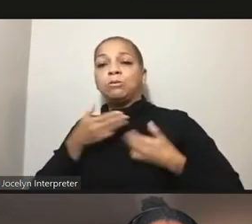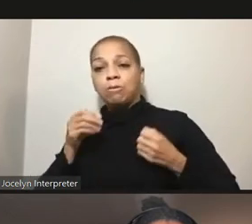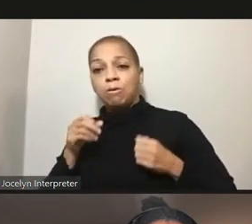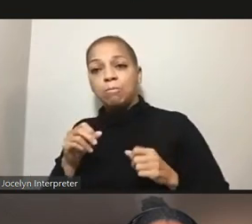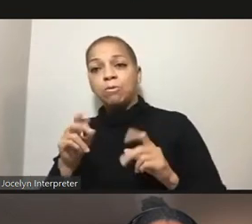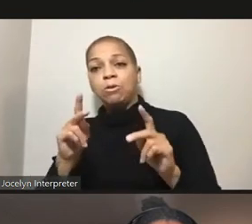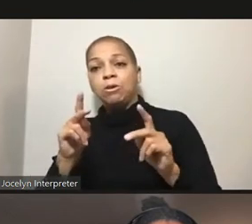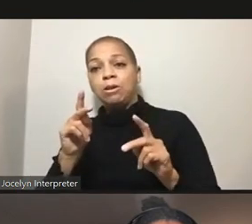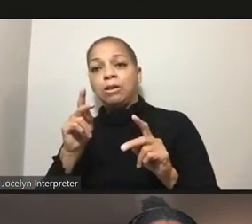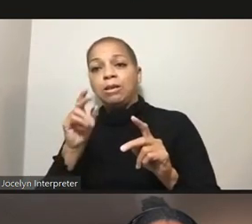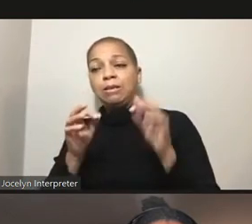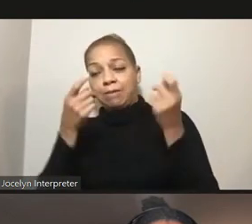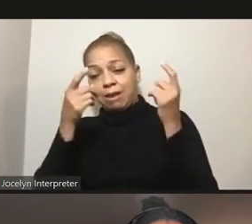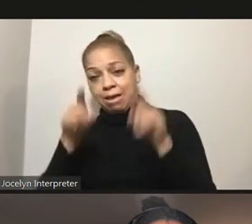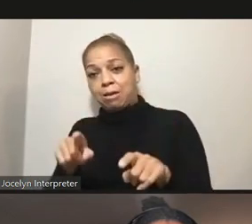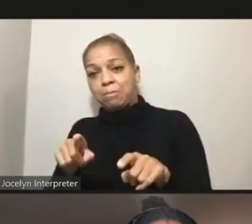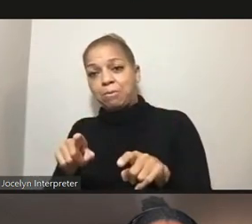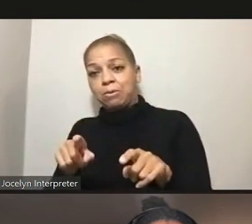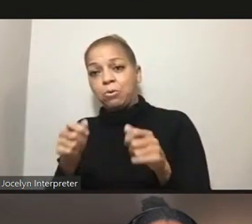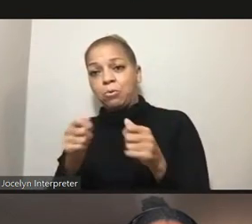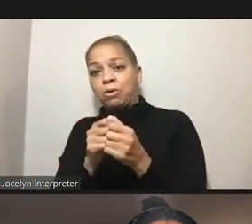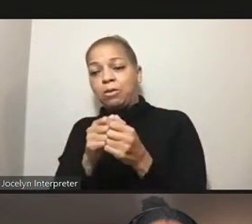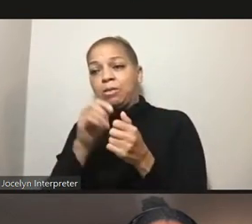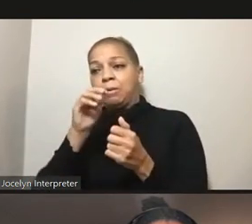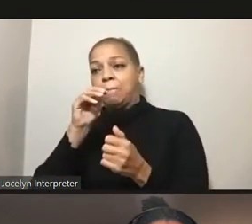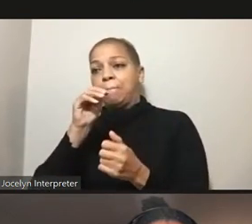if it so comes, with Ms. Rice.